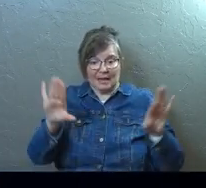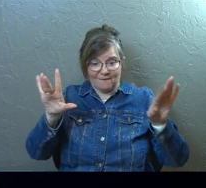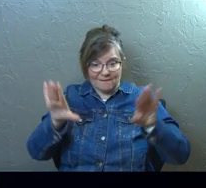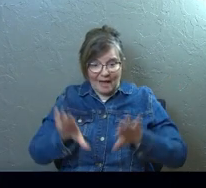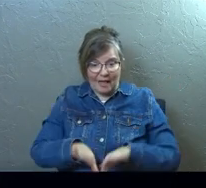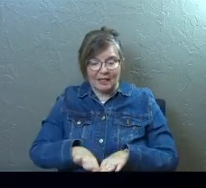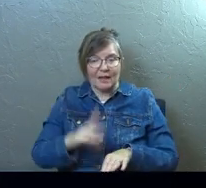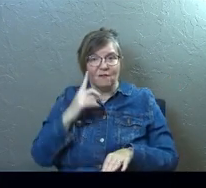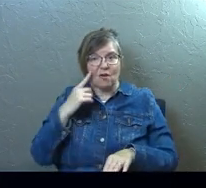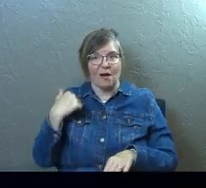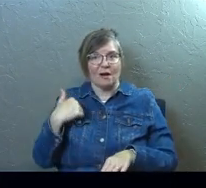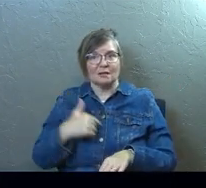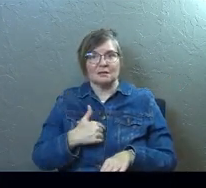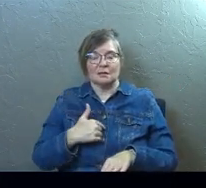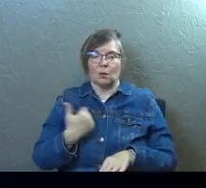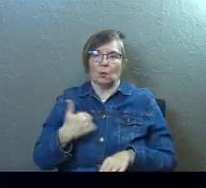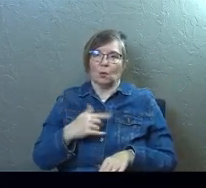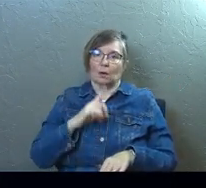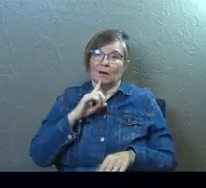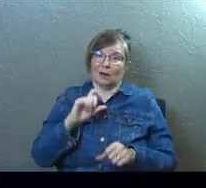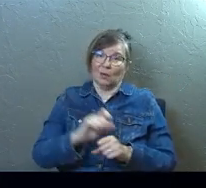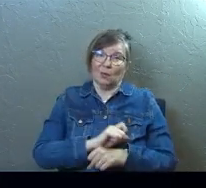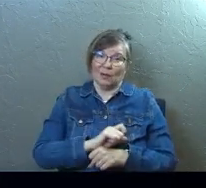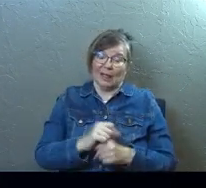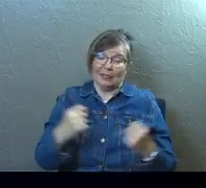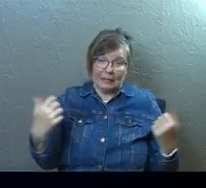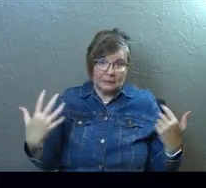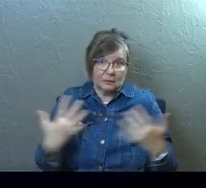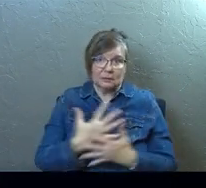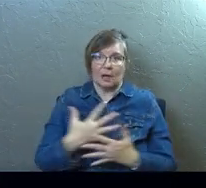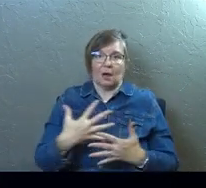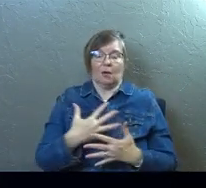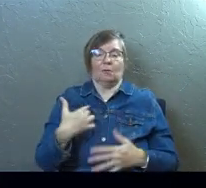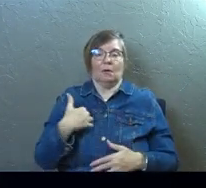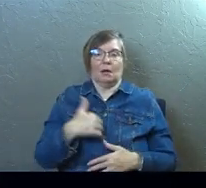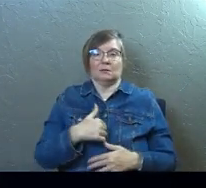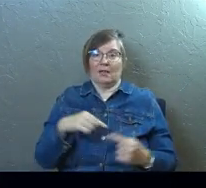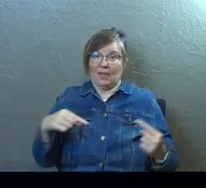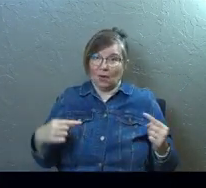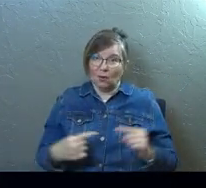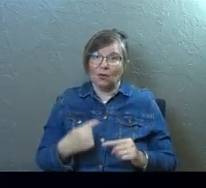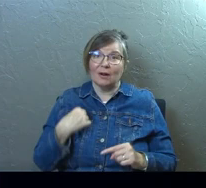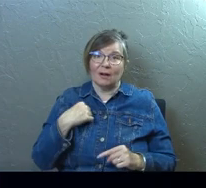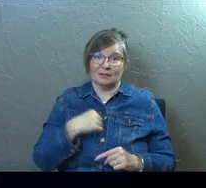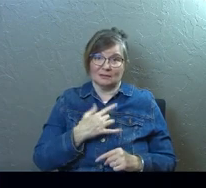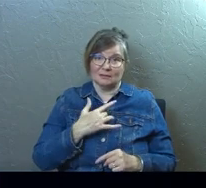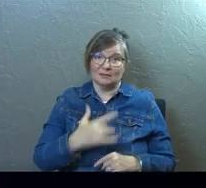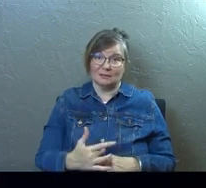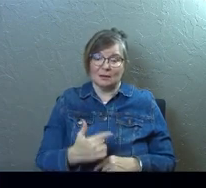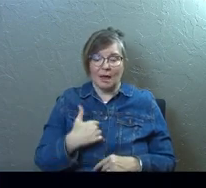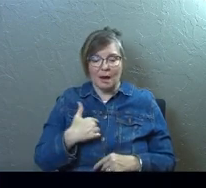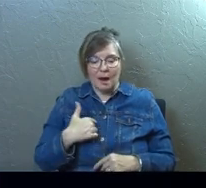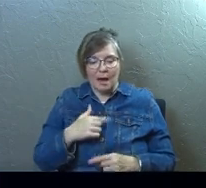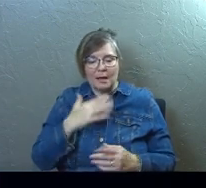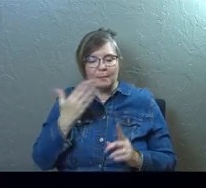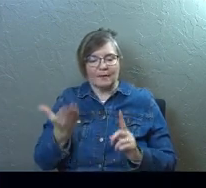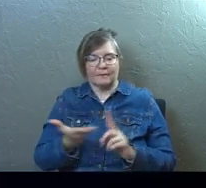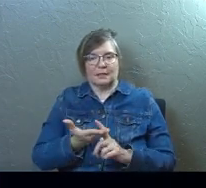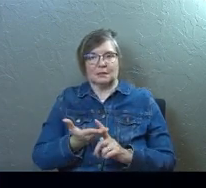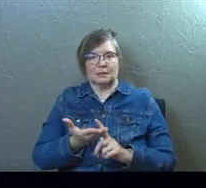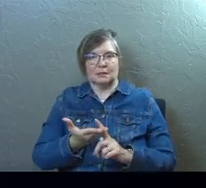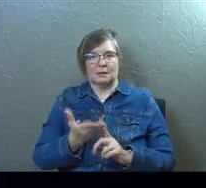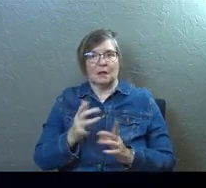us are super real. And they scare us and they hurt us. And I am